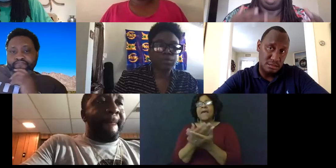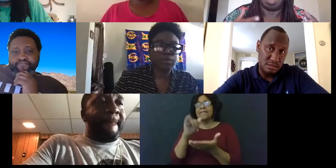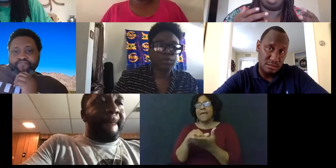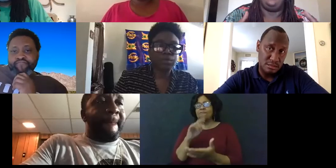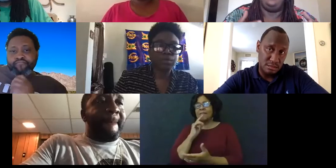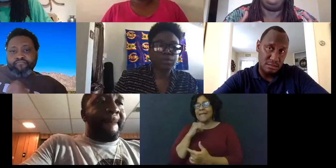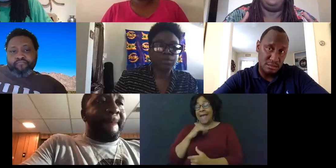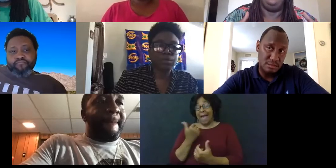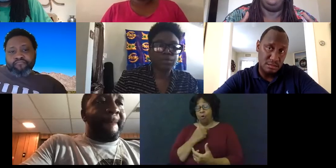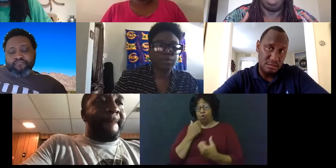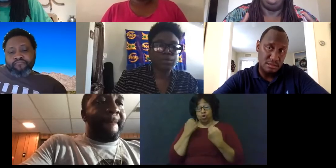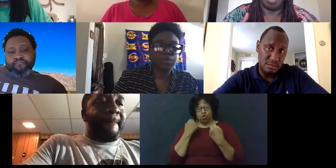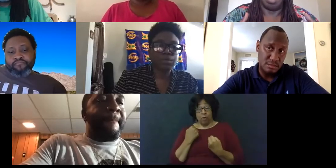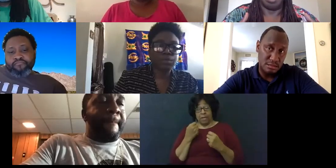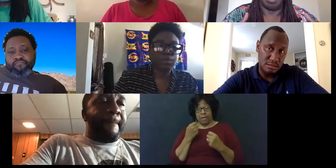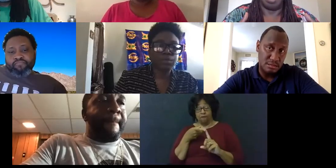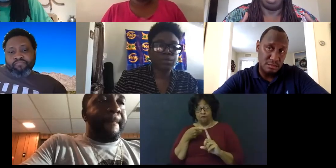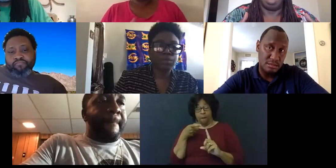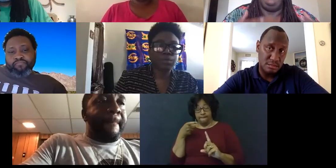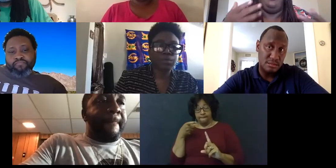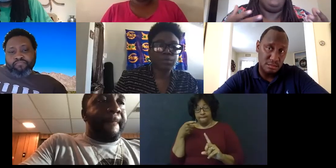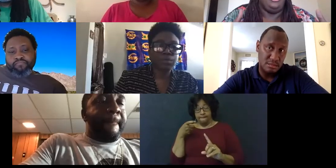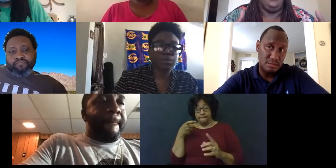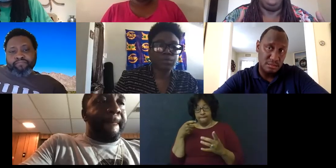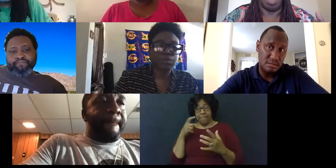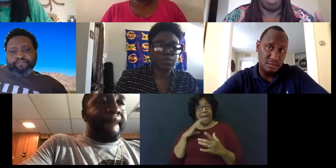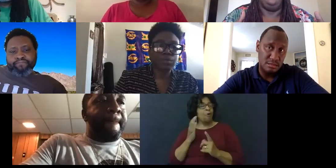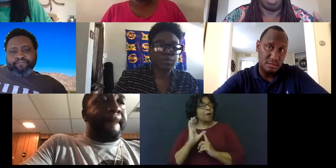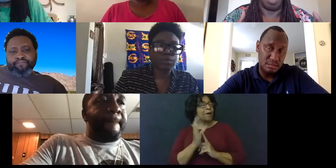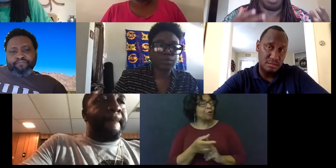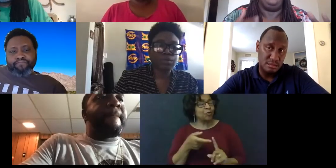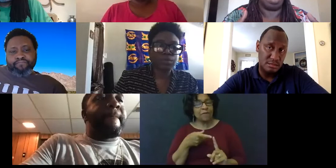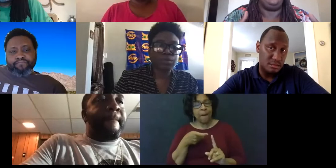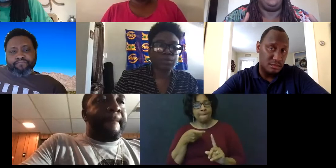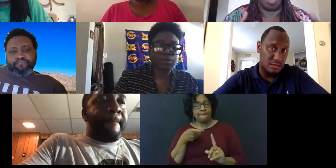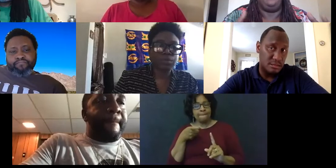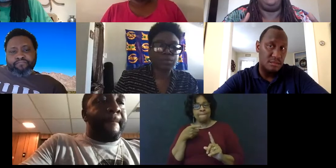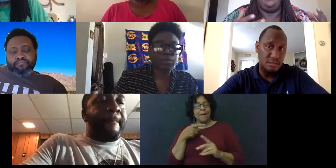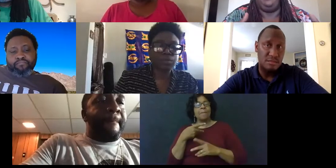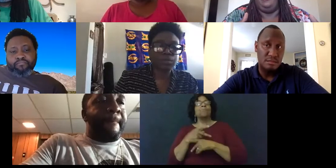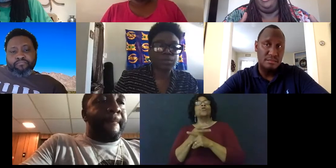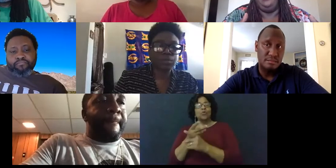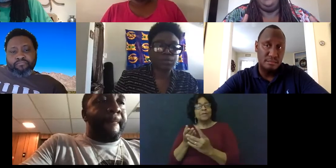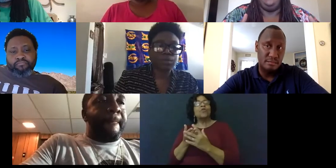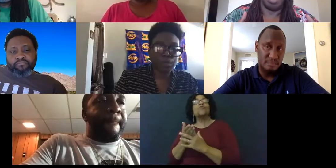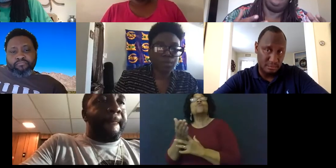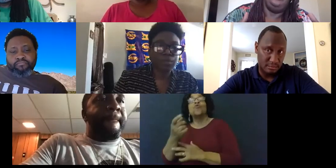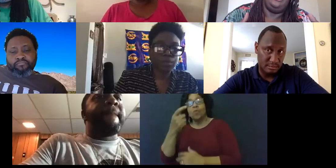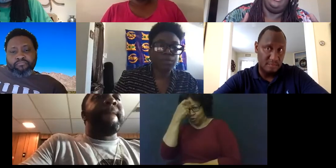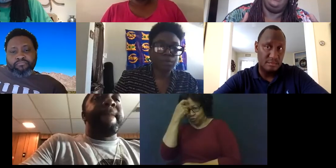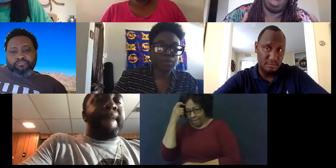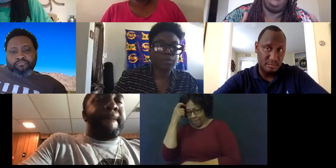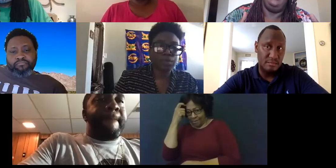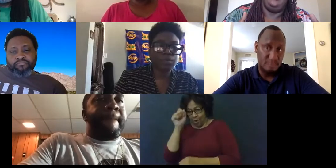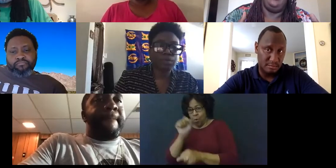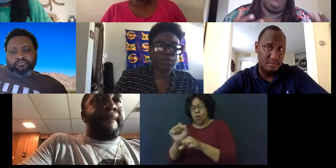our strength comes from, and our culture comes from producing through that trauma and